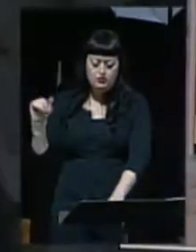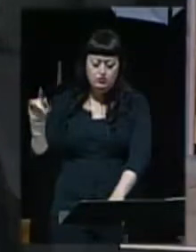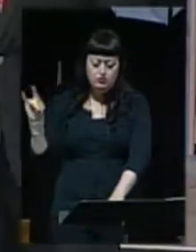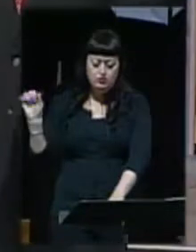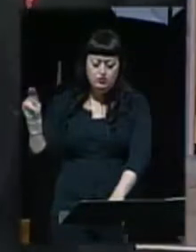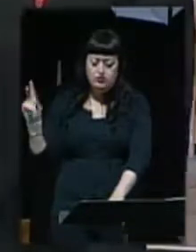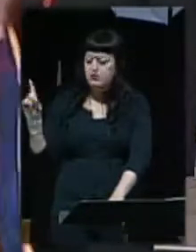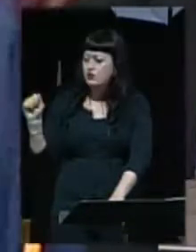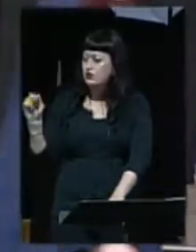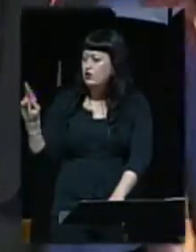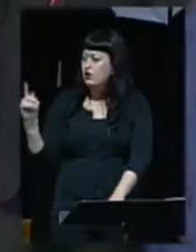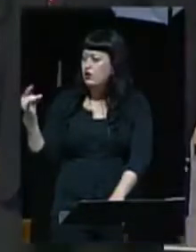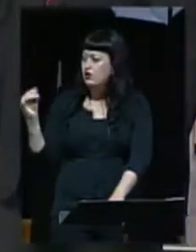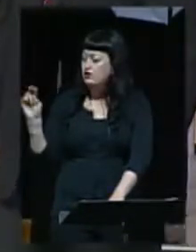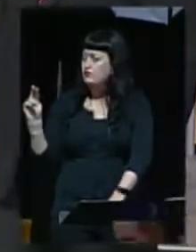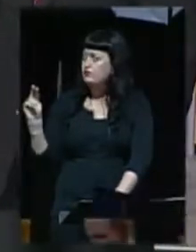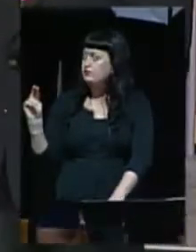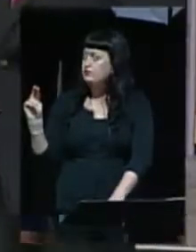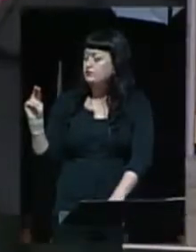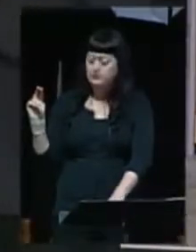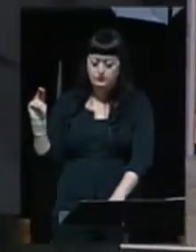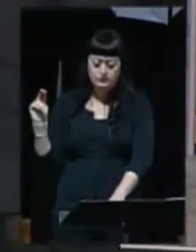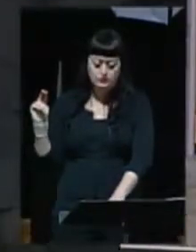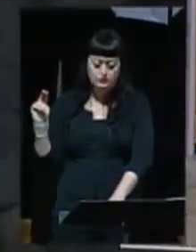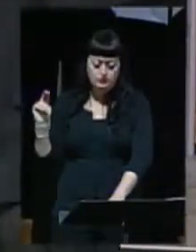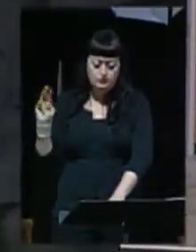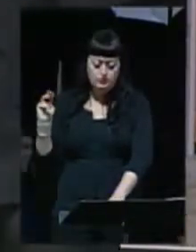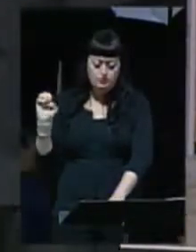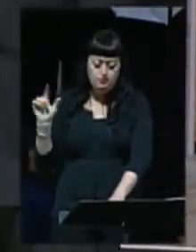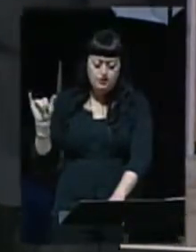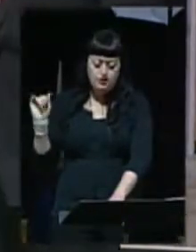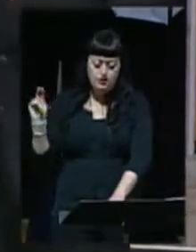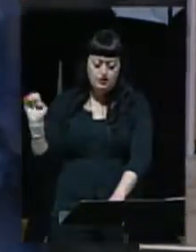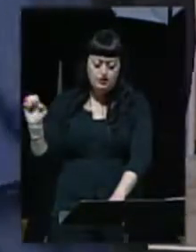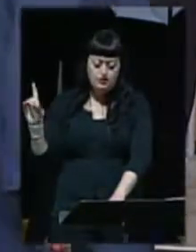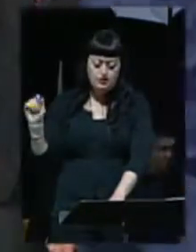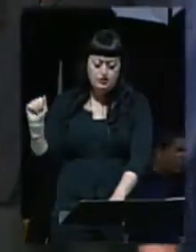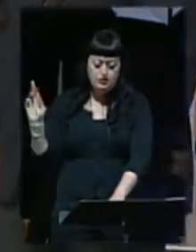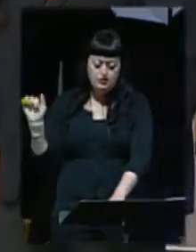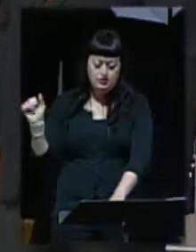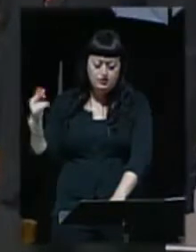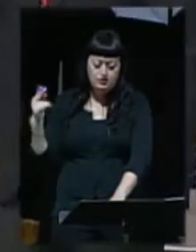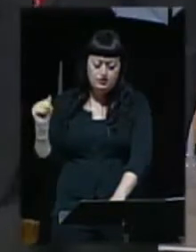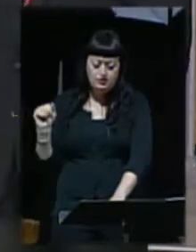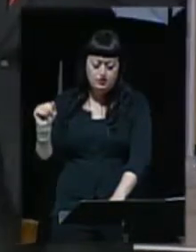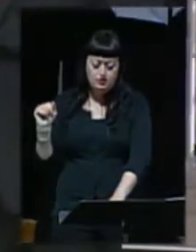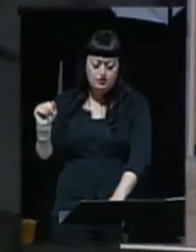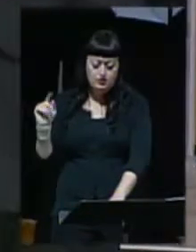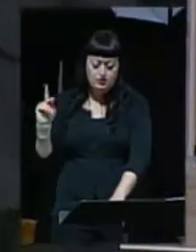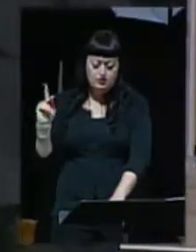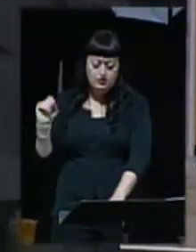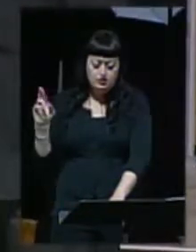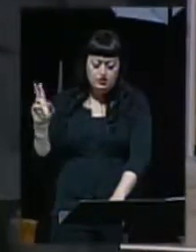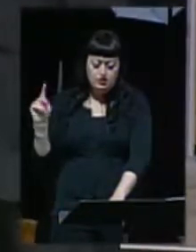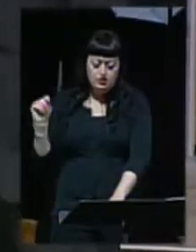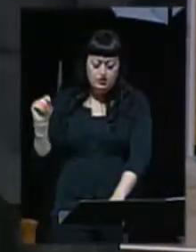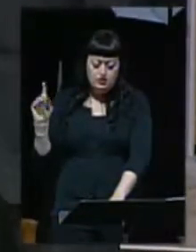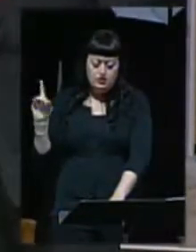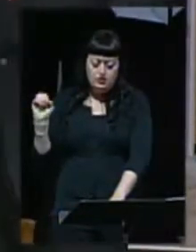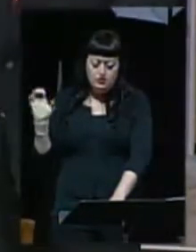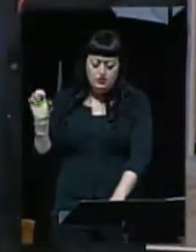Caitlin Dargan. Melanie Dara.